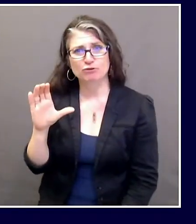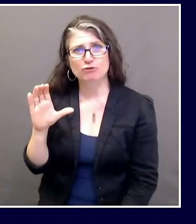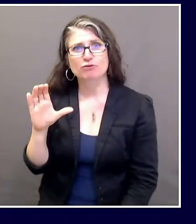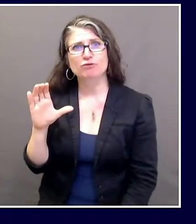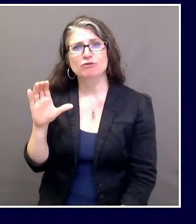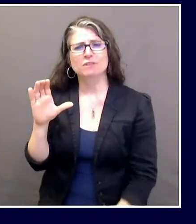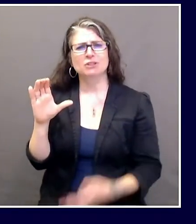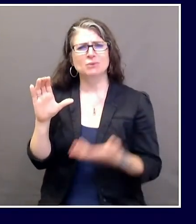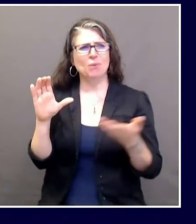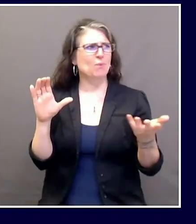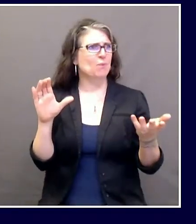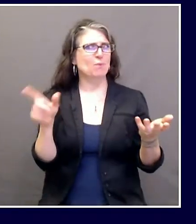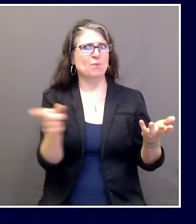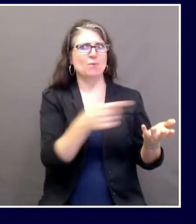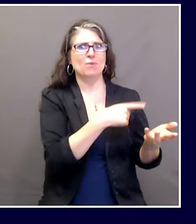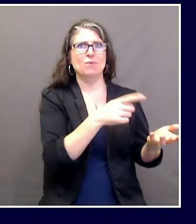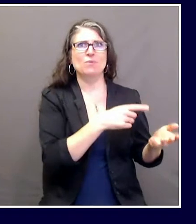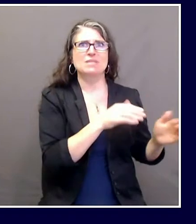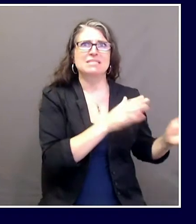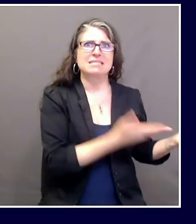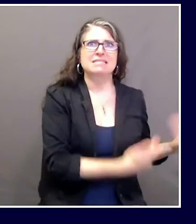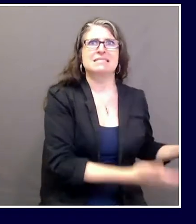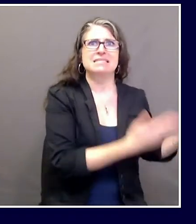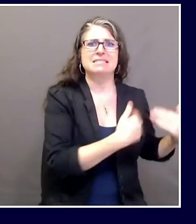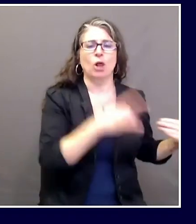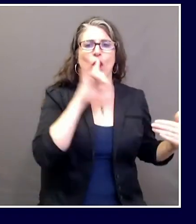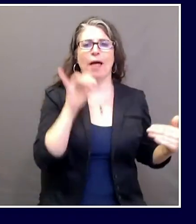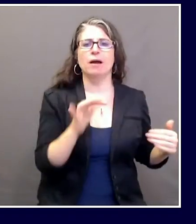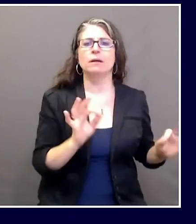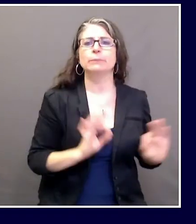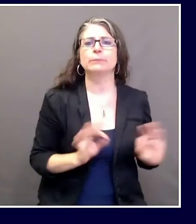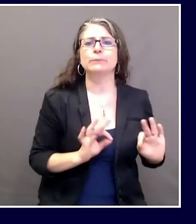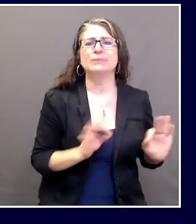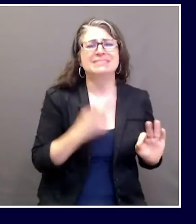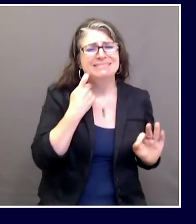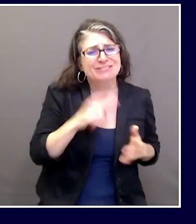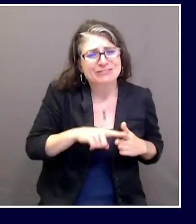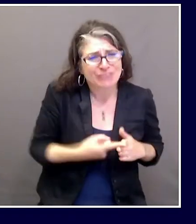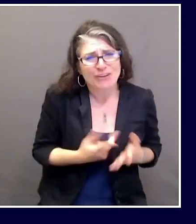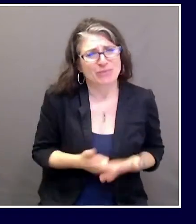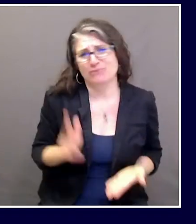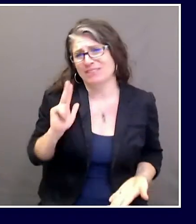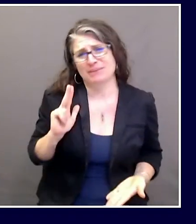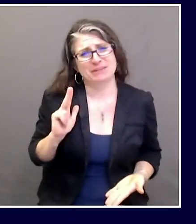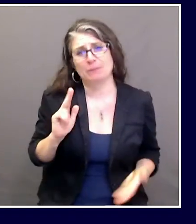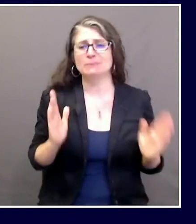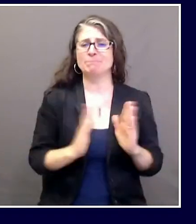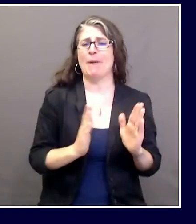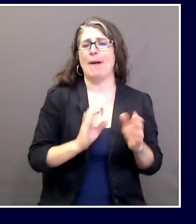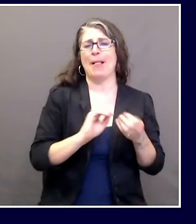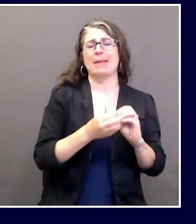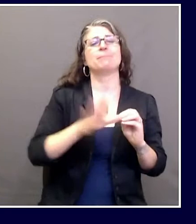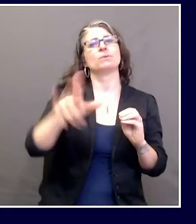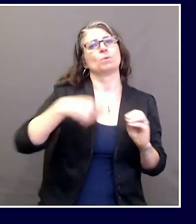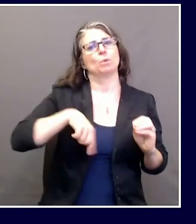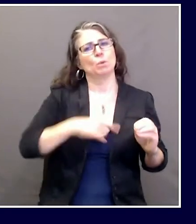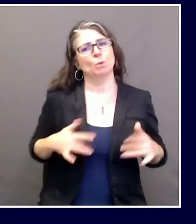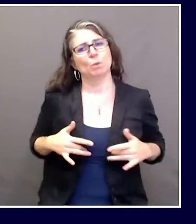into eligibility for kids or youth 12 to 15. We're excited. We're about